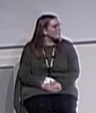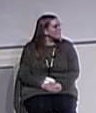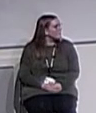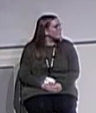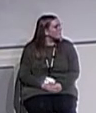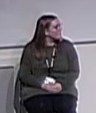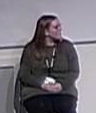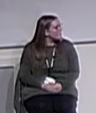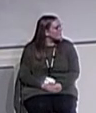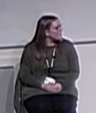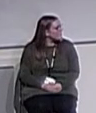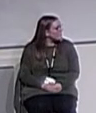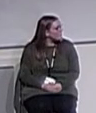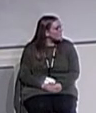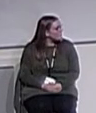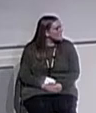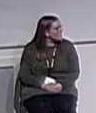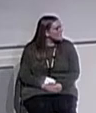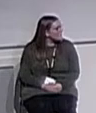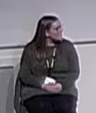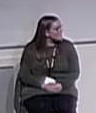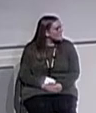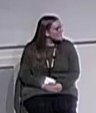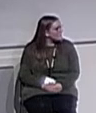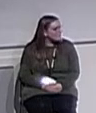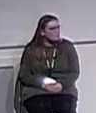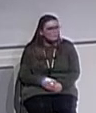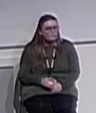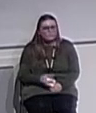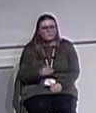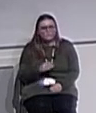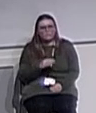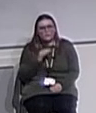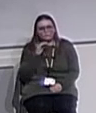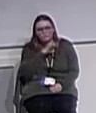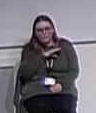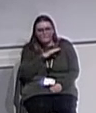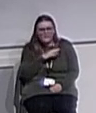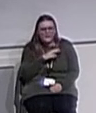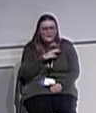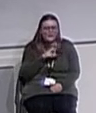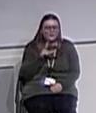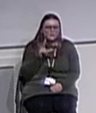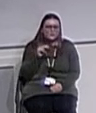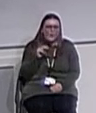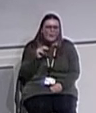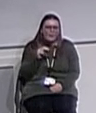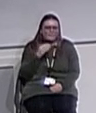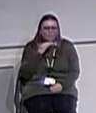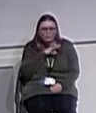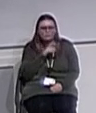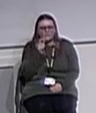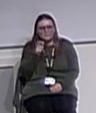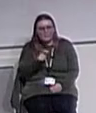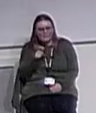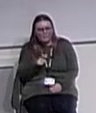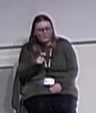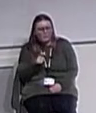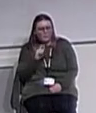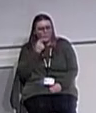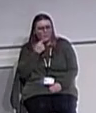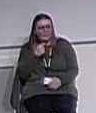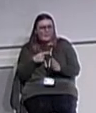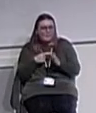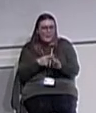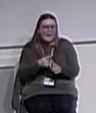So round about 1,200, 1,500 people will probably put us as first choice, and then on results day we'll take round about 700, and then people in